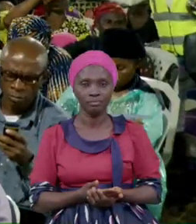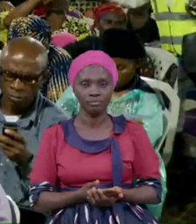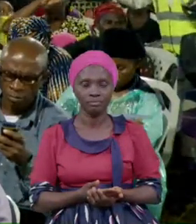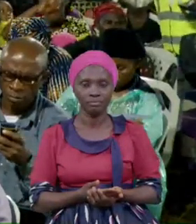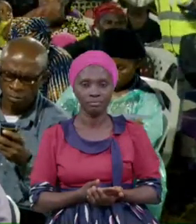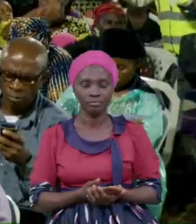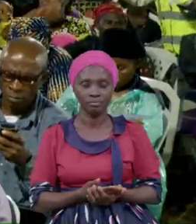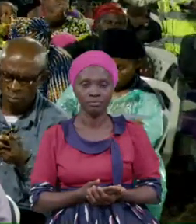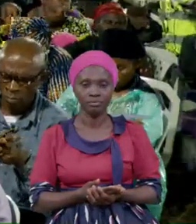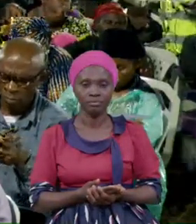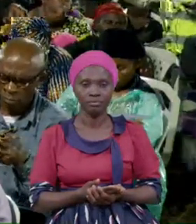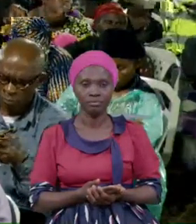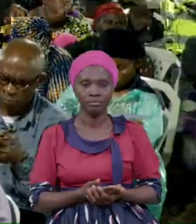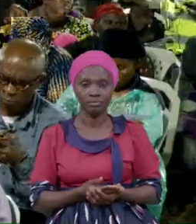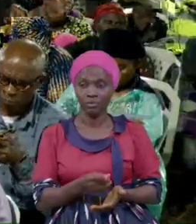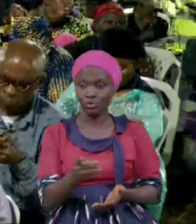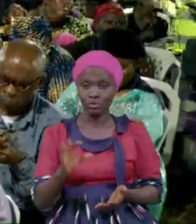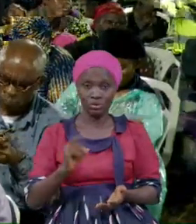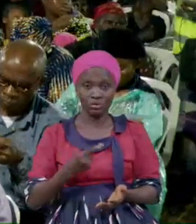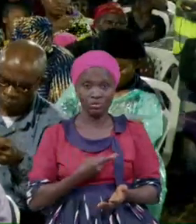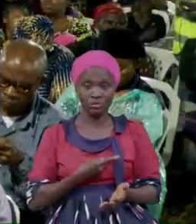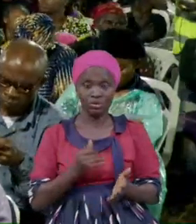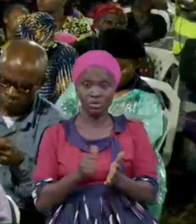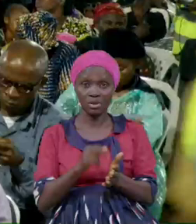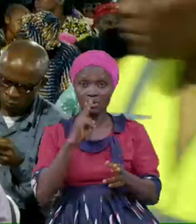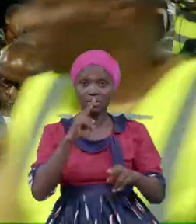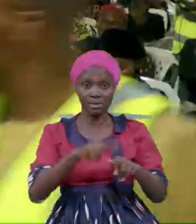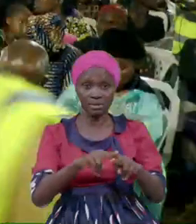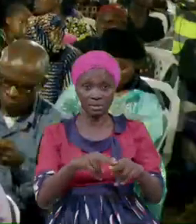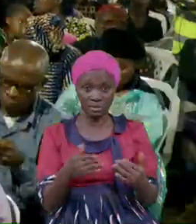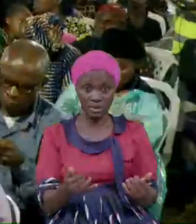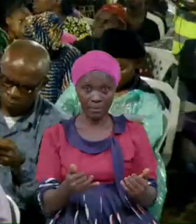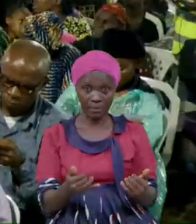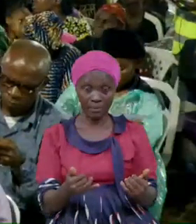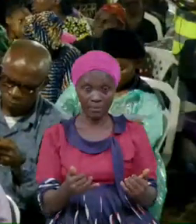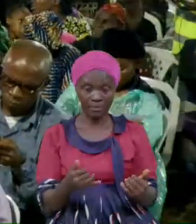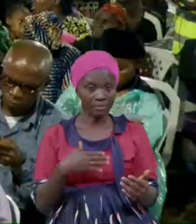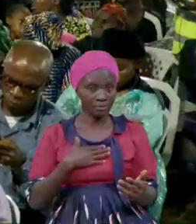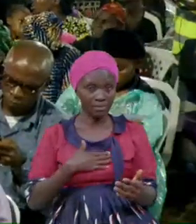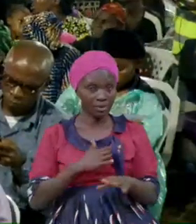Those of us who are sitting down, don't forget to